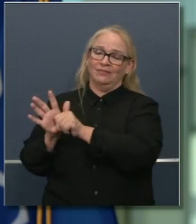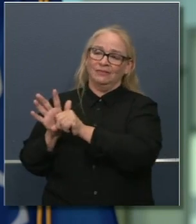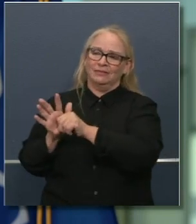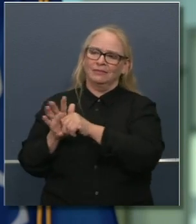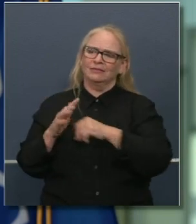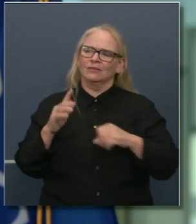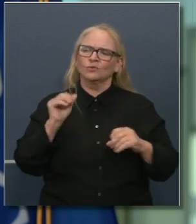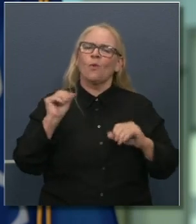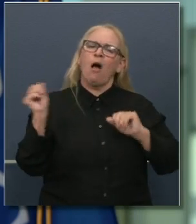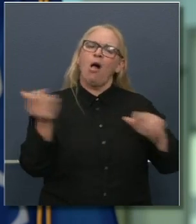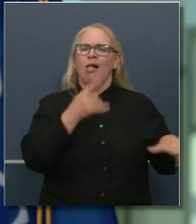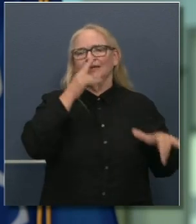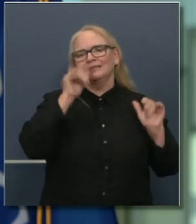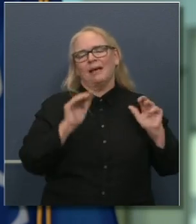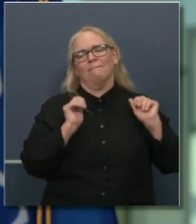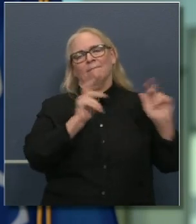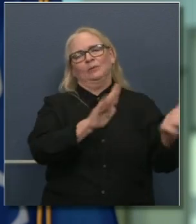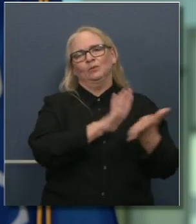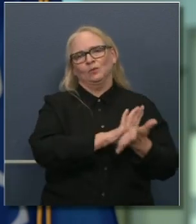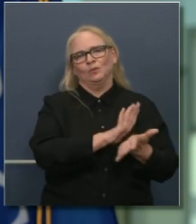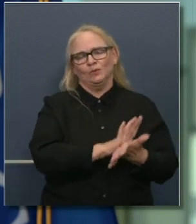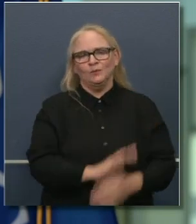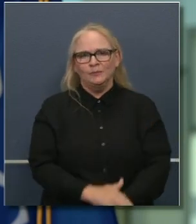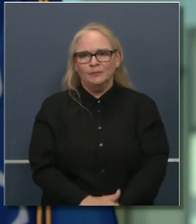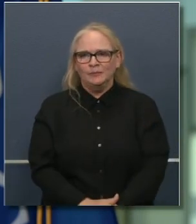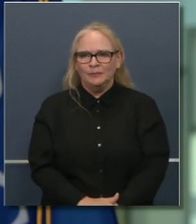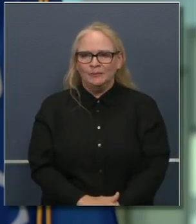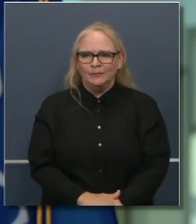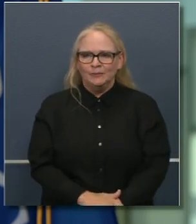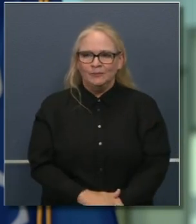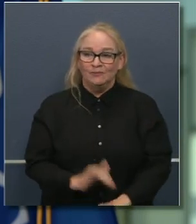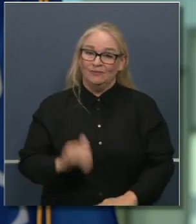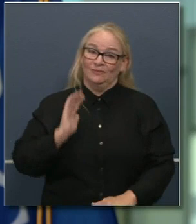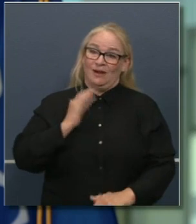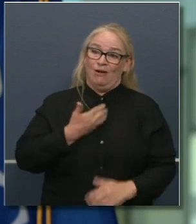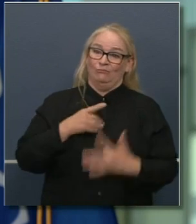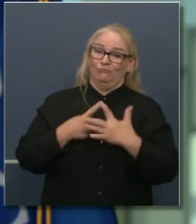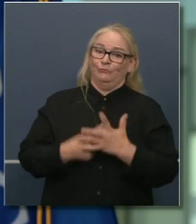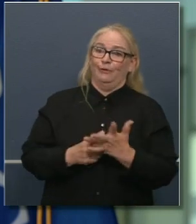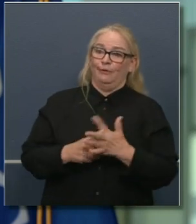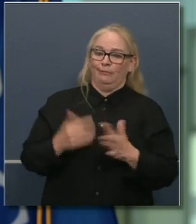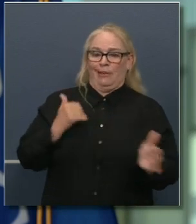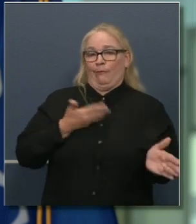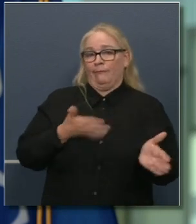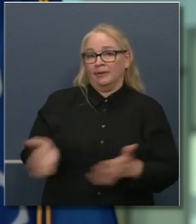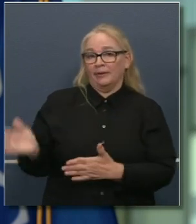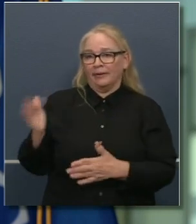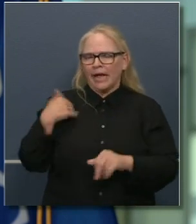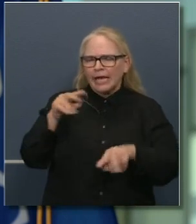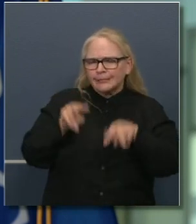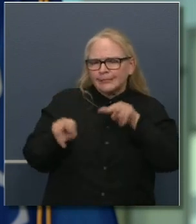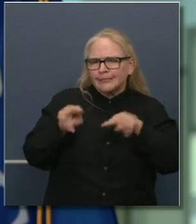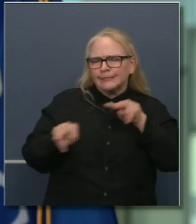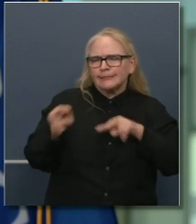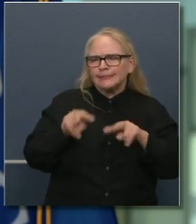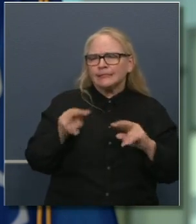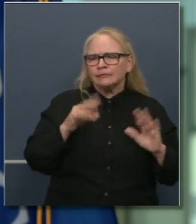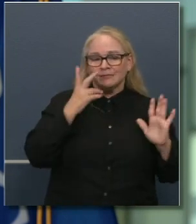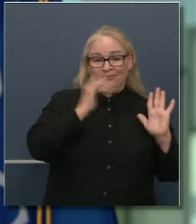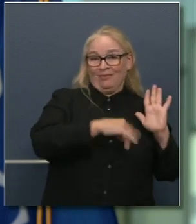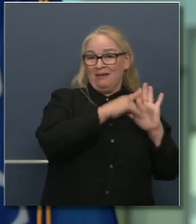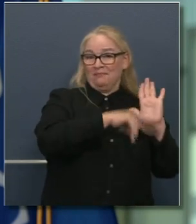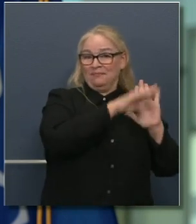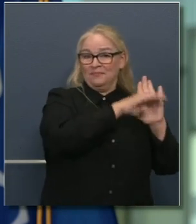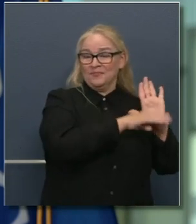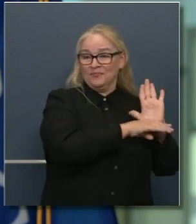can. This is how we start in those monitoring counties. This is not how we intend to end. Quite the contrary. We hope in some